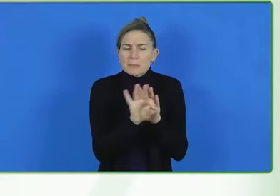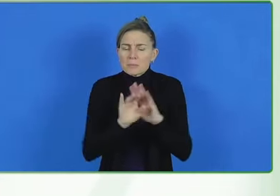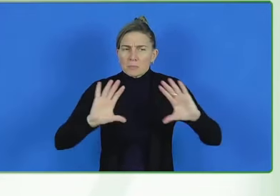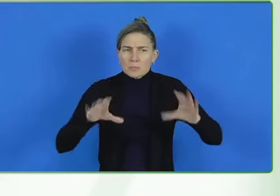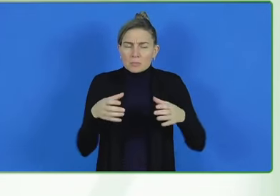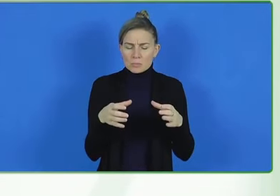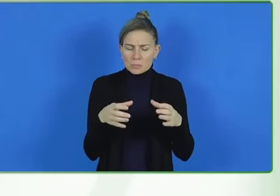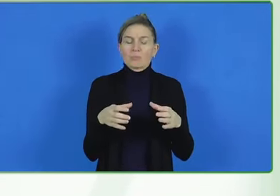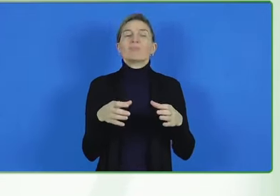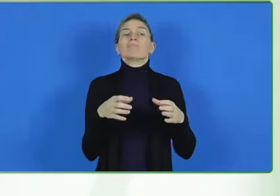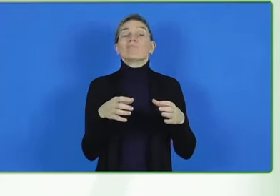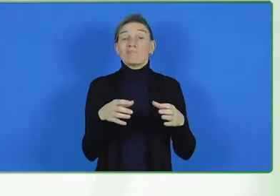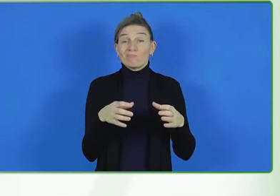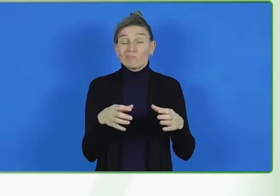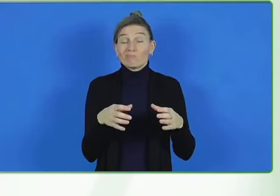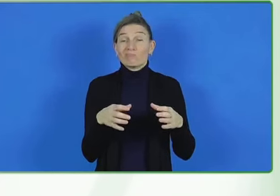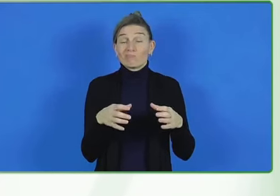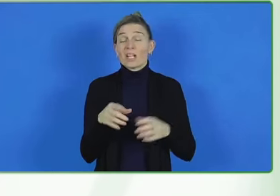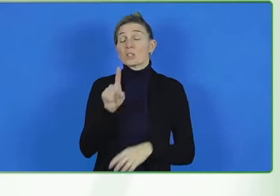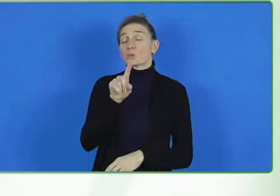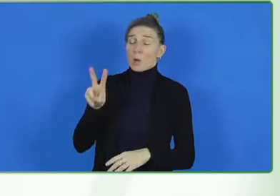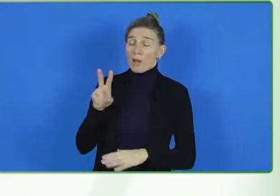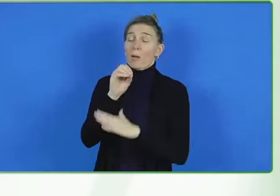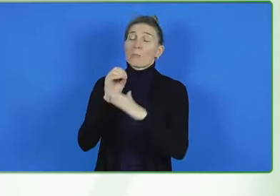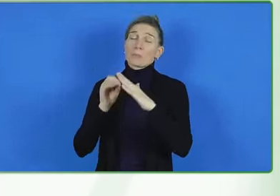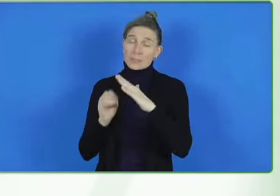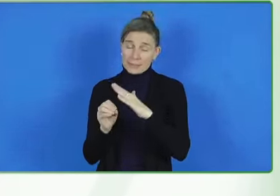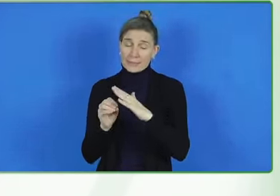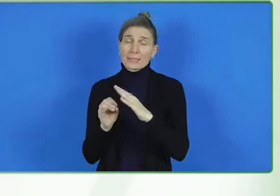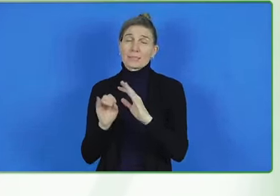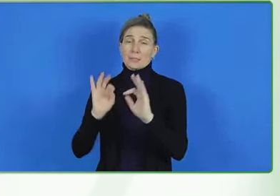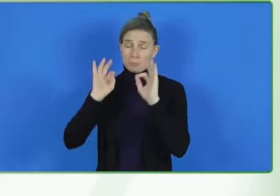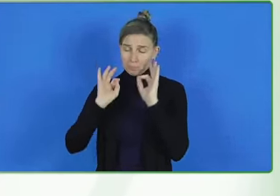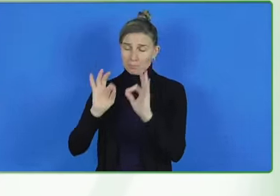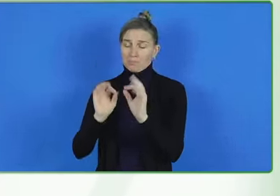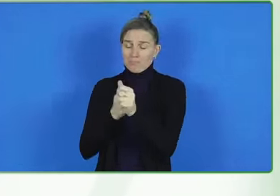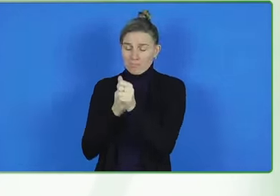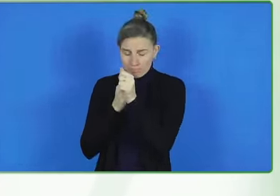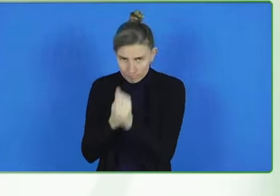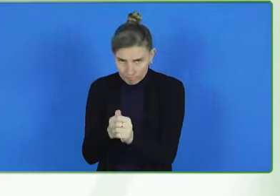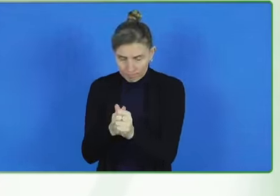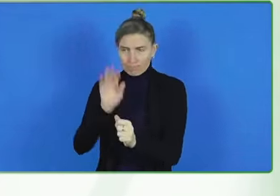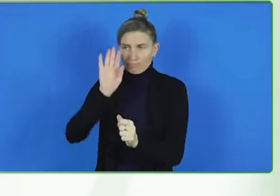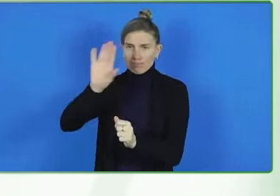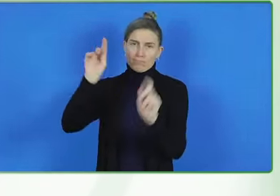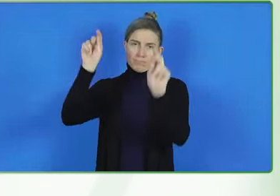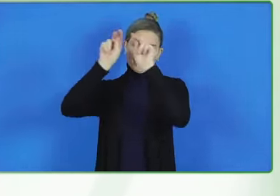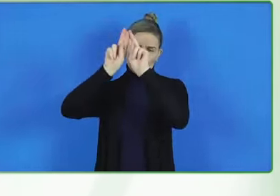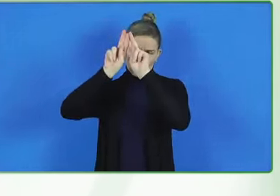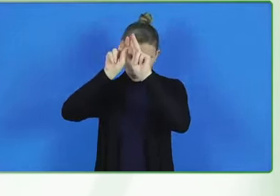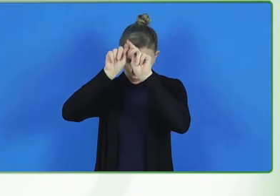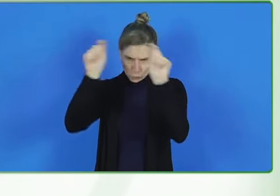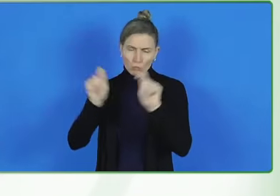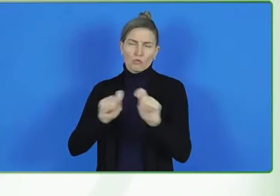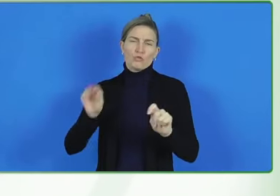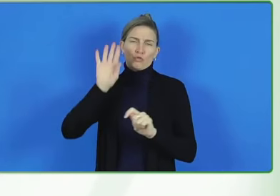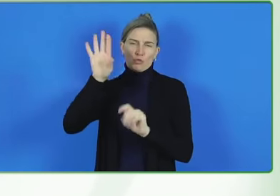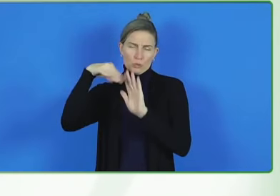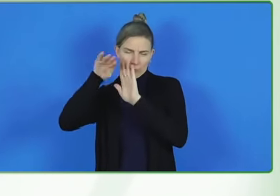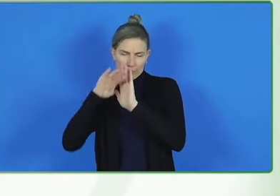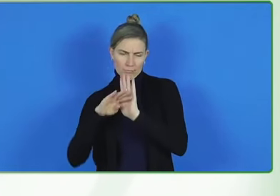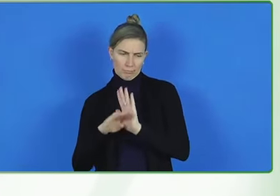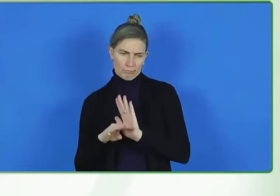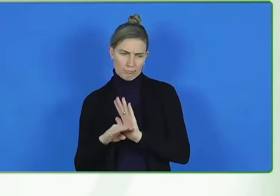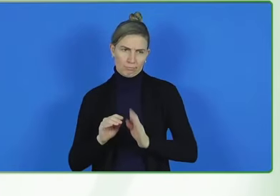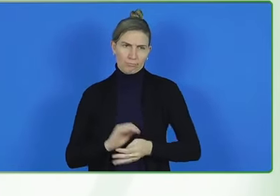12% with the universal accessibility regulation. Also, in web accessibility,